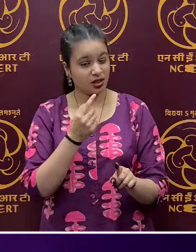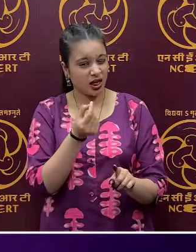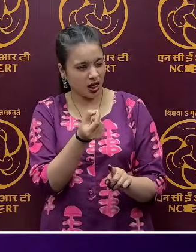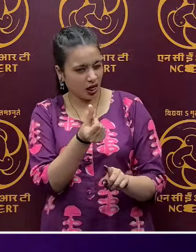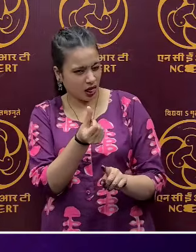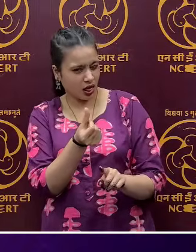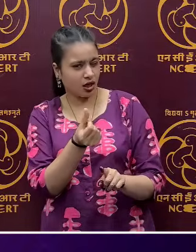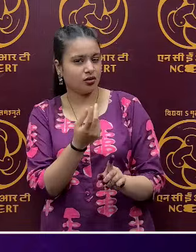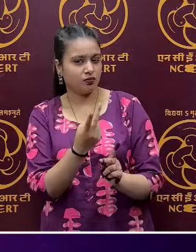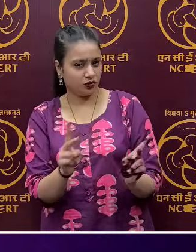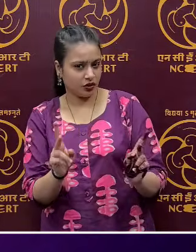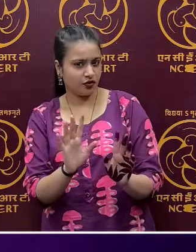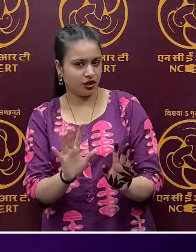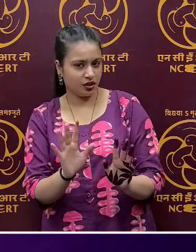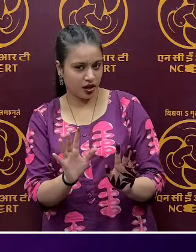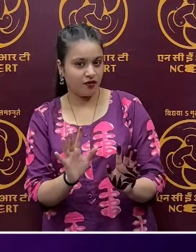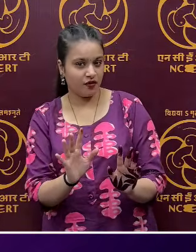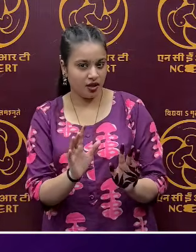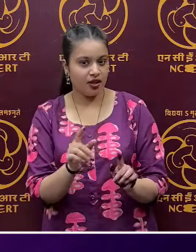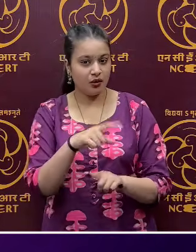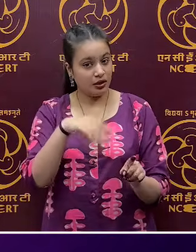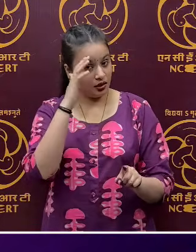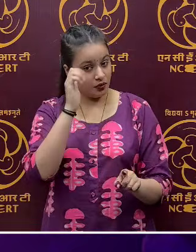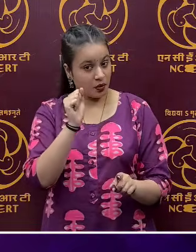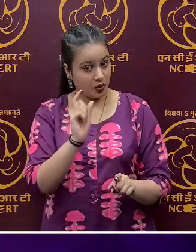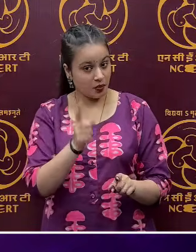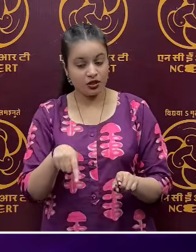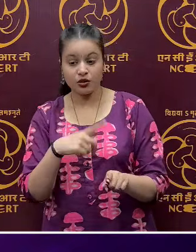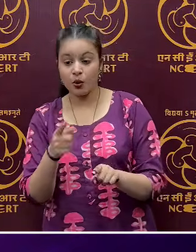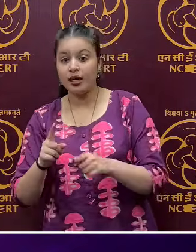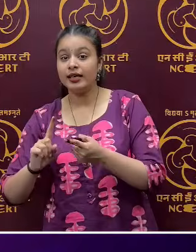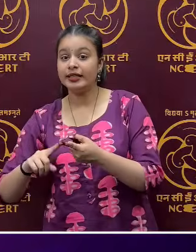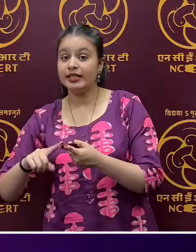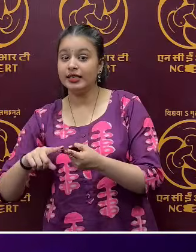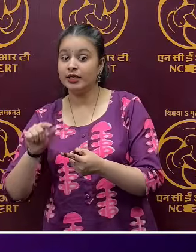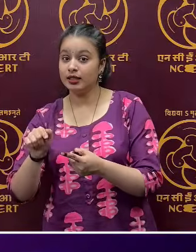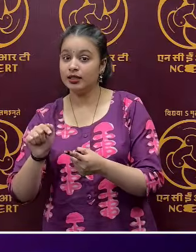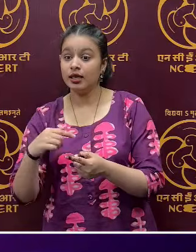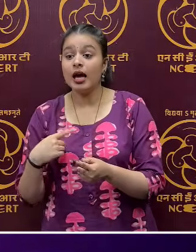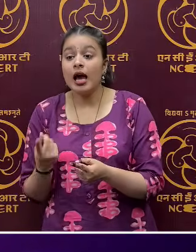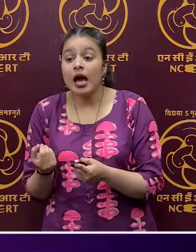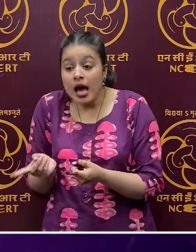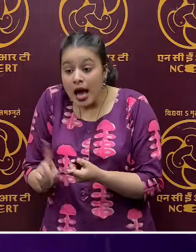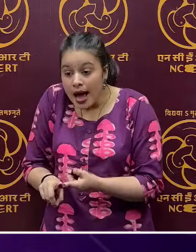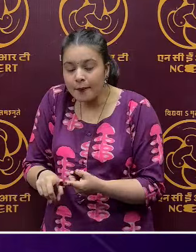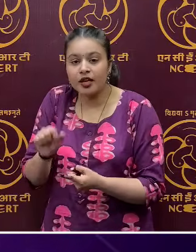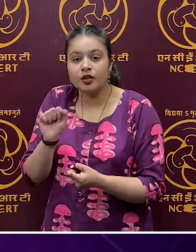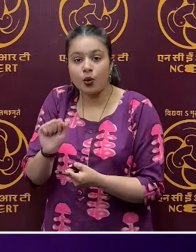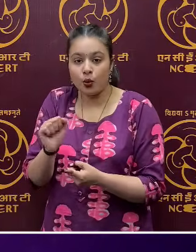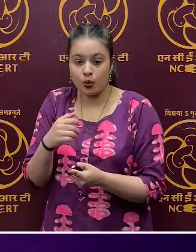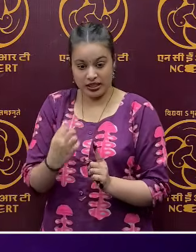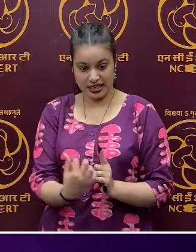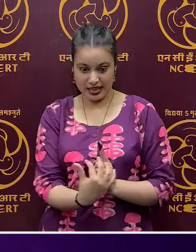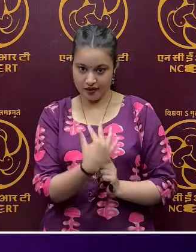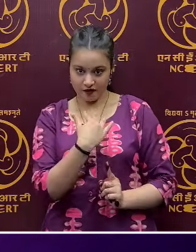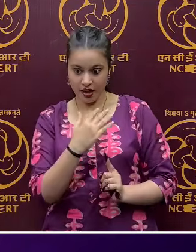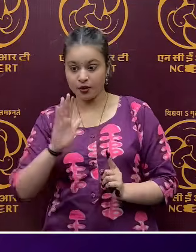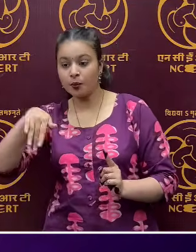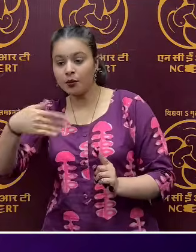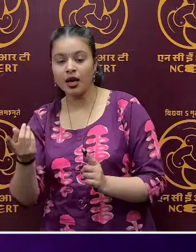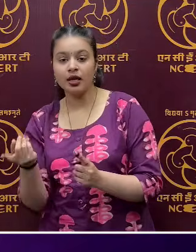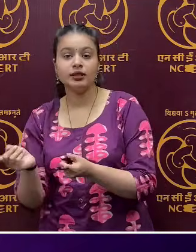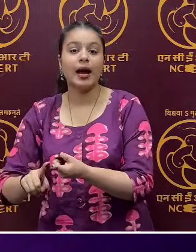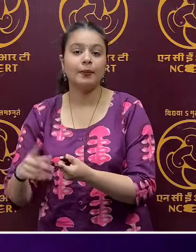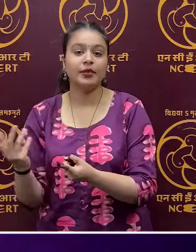It's affect, not effect. And effect is what happens after you are affected. The effect